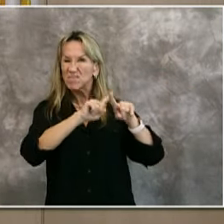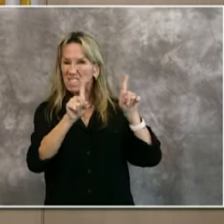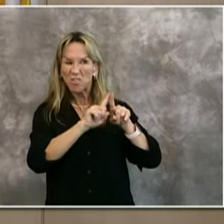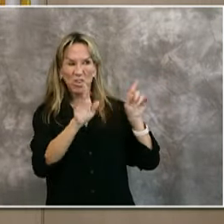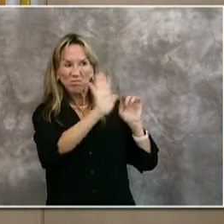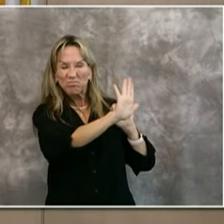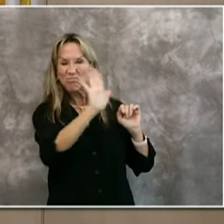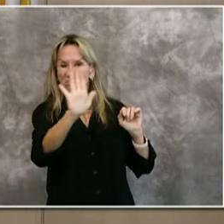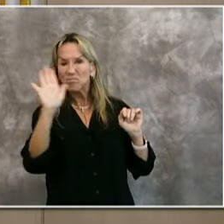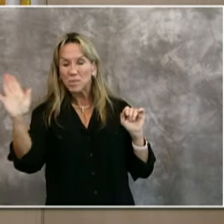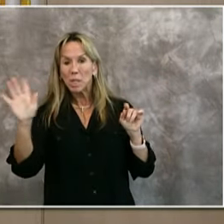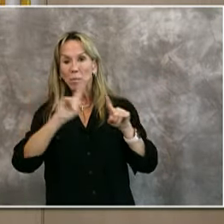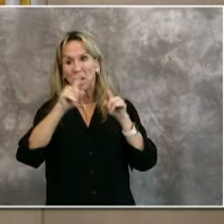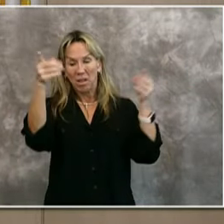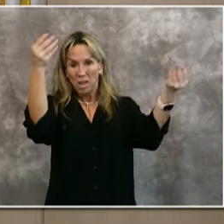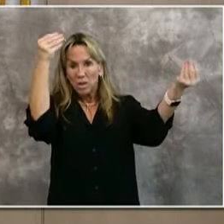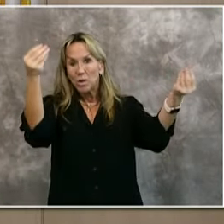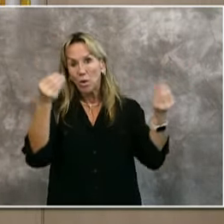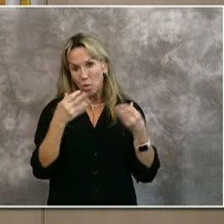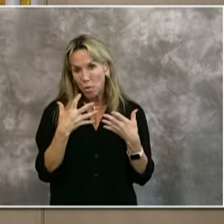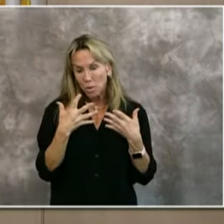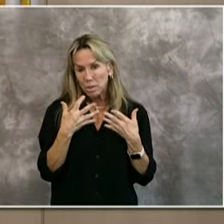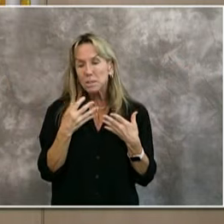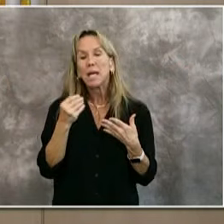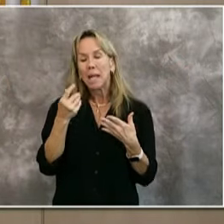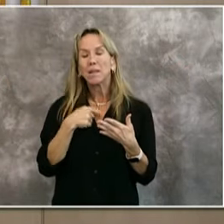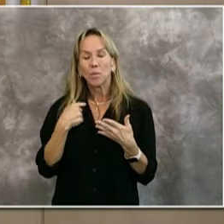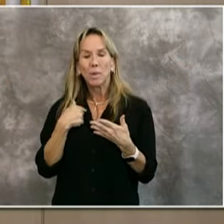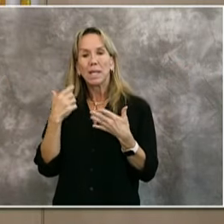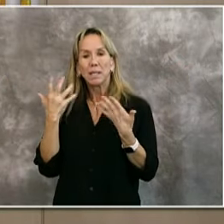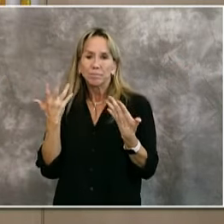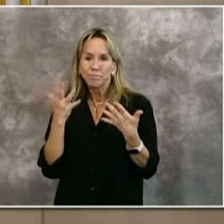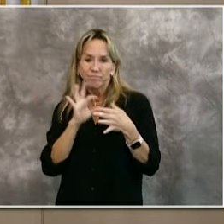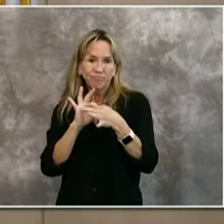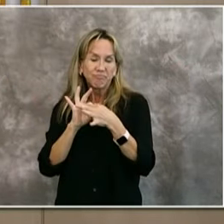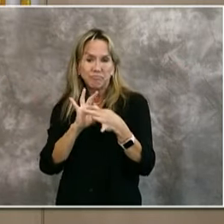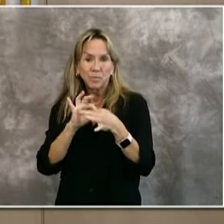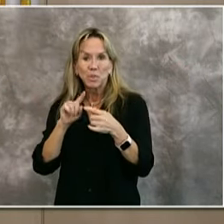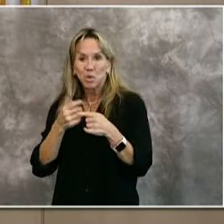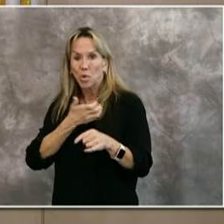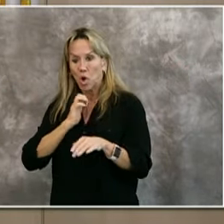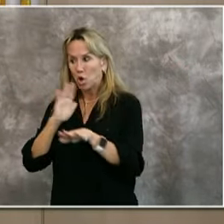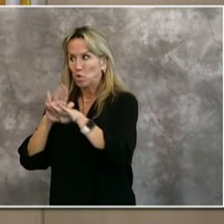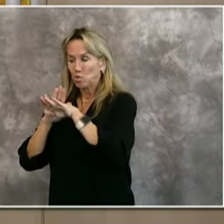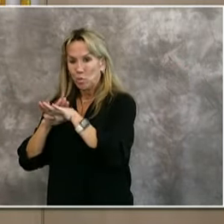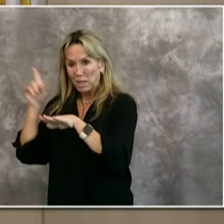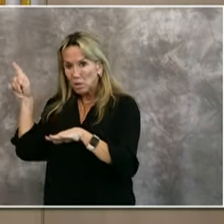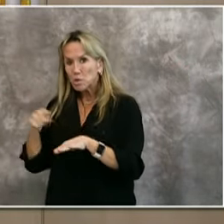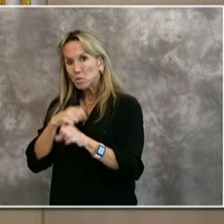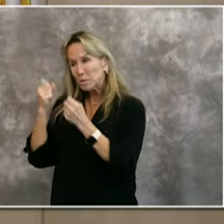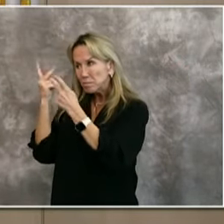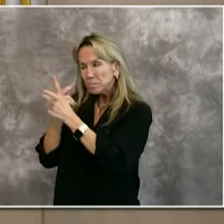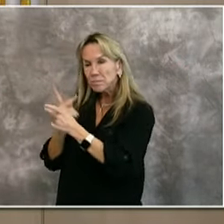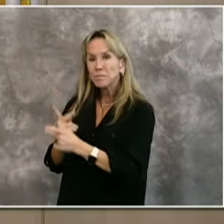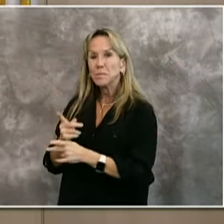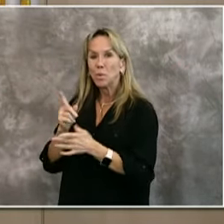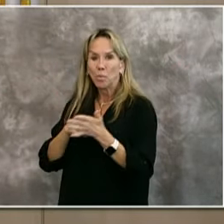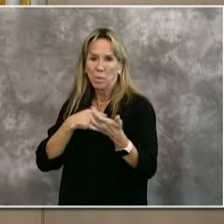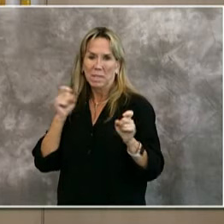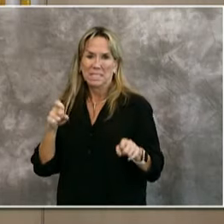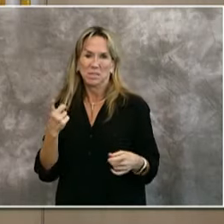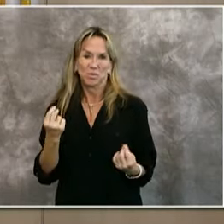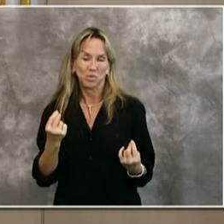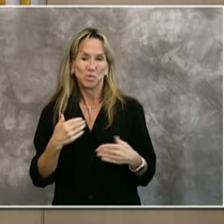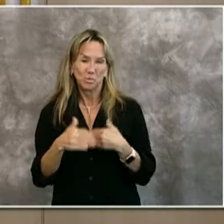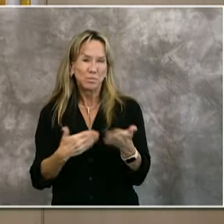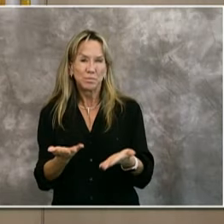they are helping us fill in that information as it relates to our triggers and what actions would be taken.